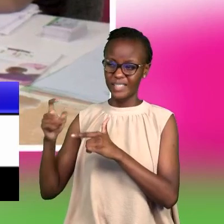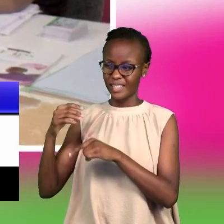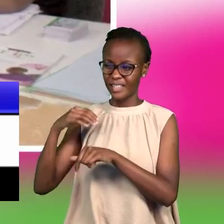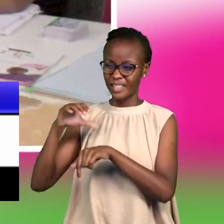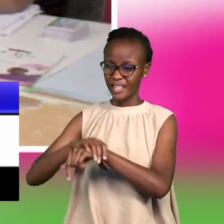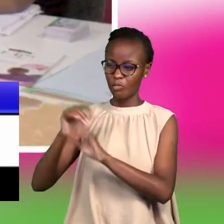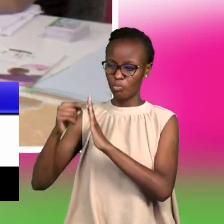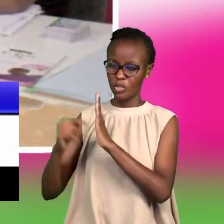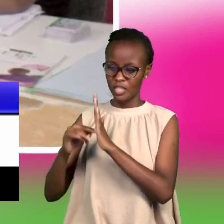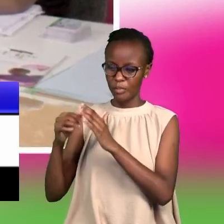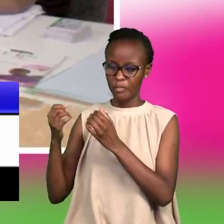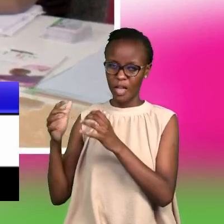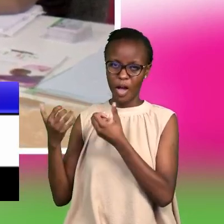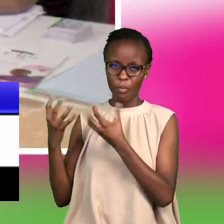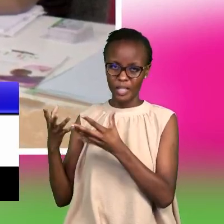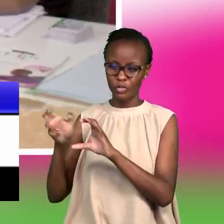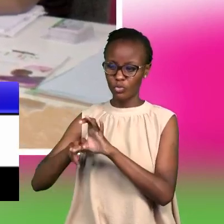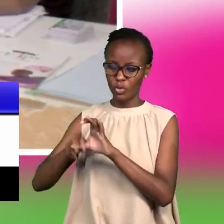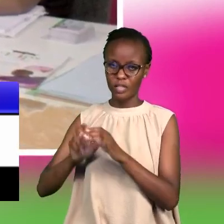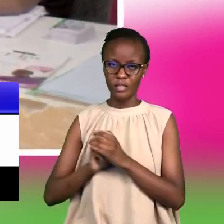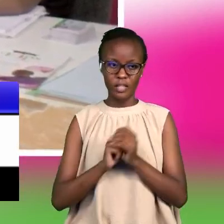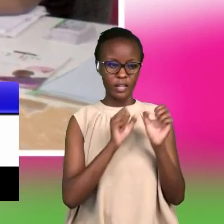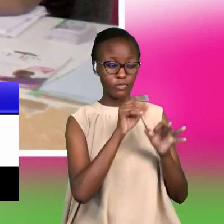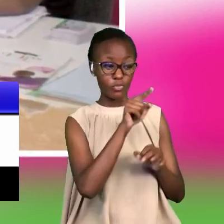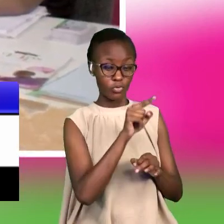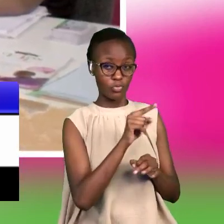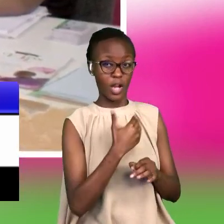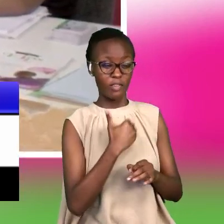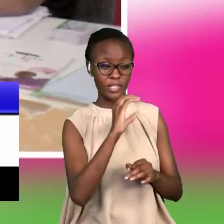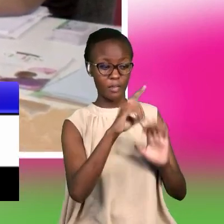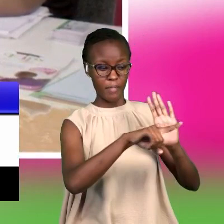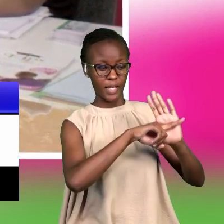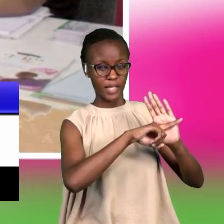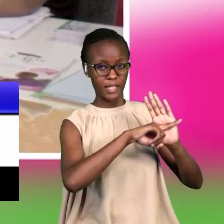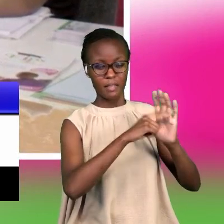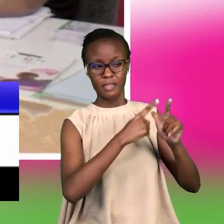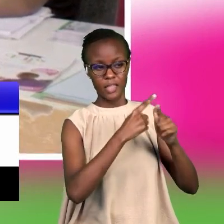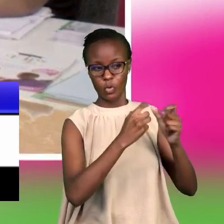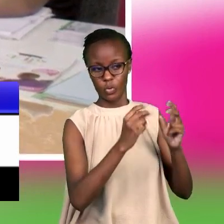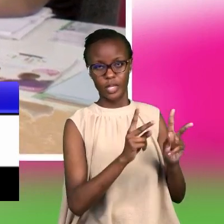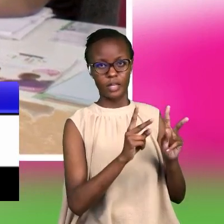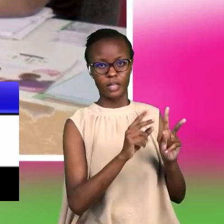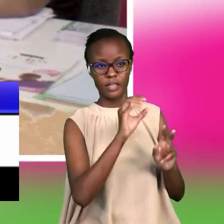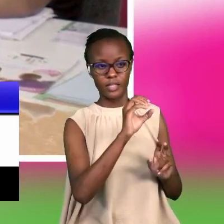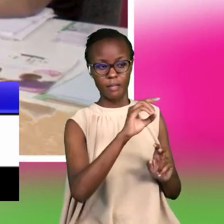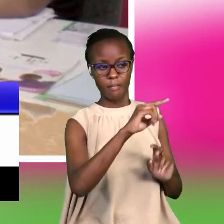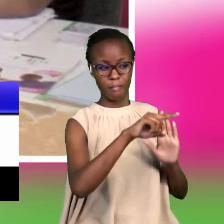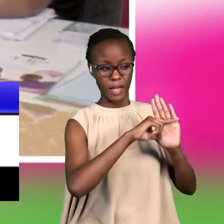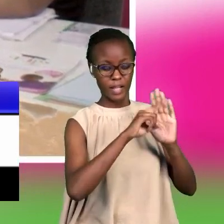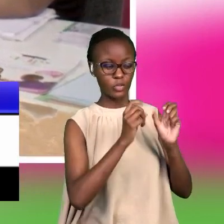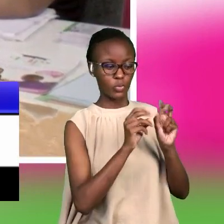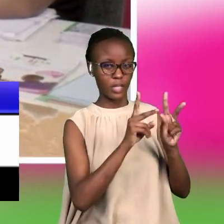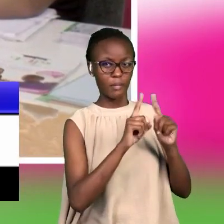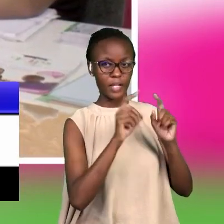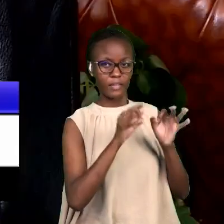to qualify to join Kips? If you have your C minus, we're able to take you. If your grades are a bit